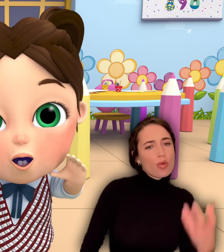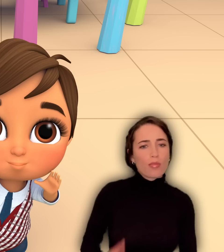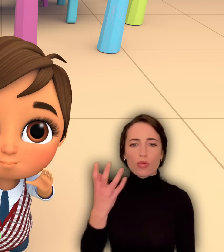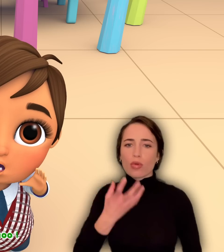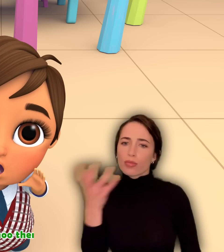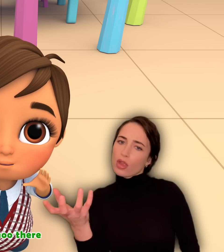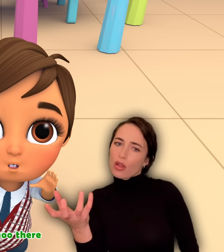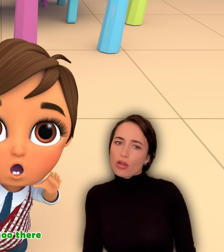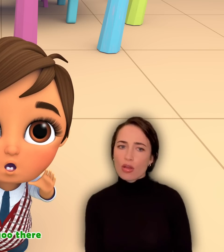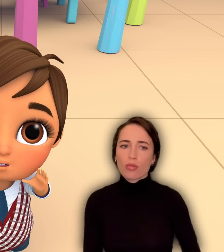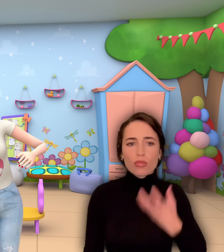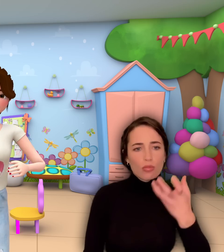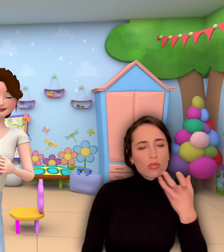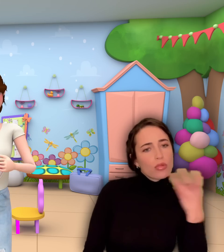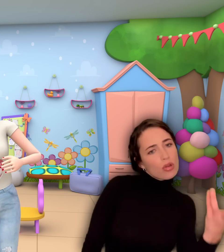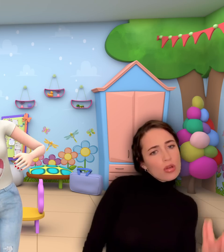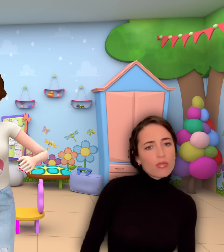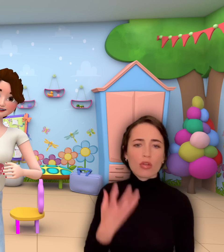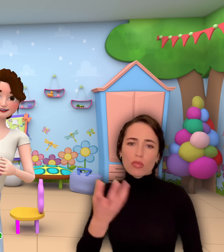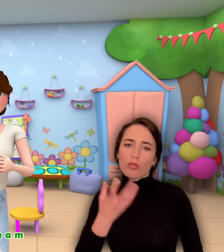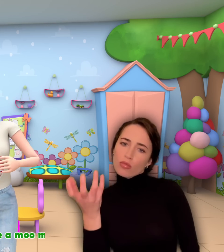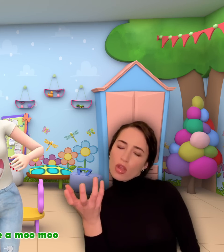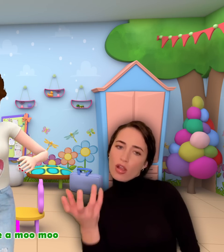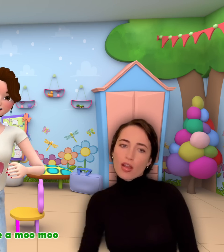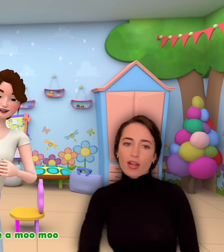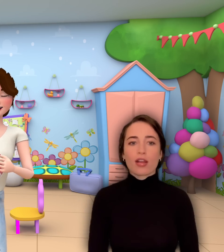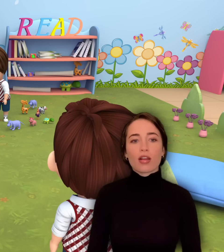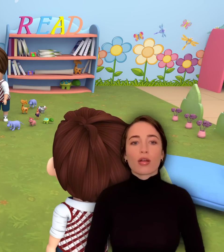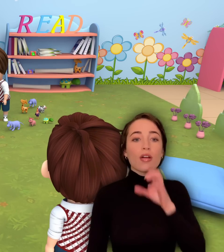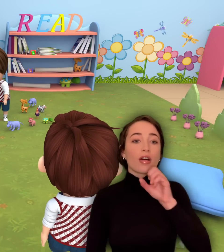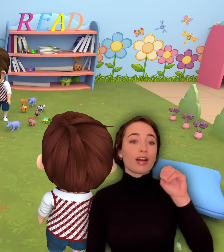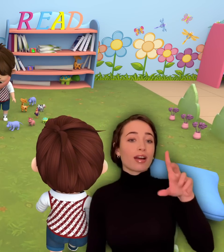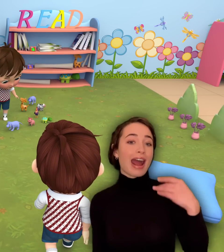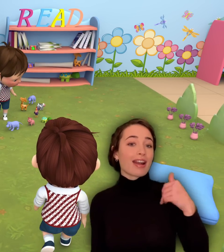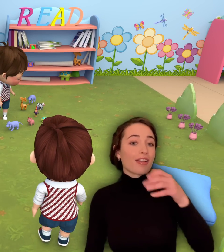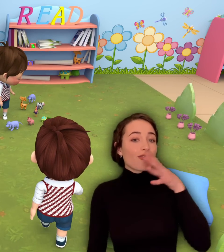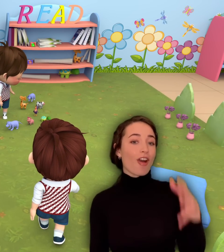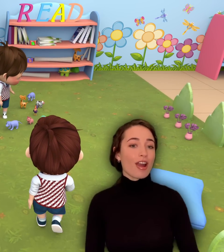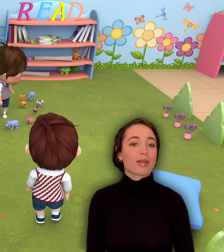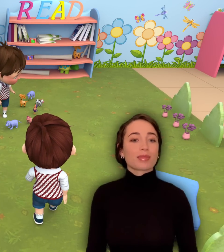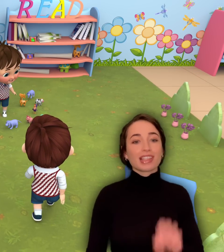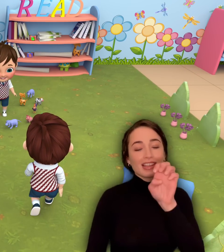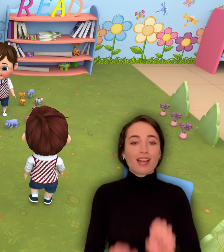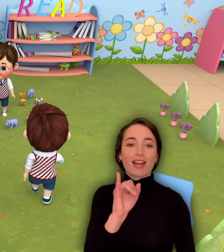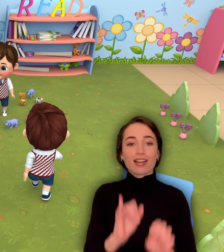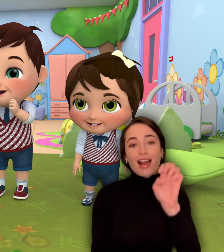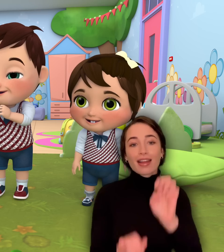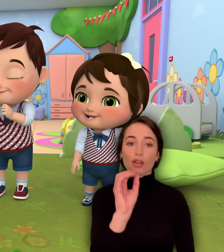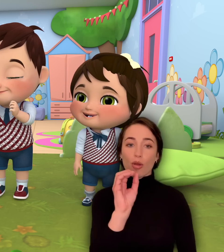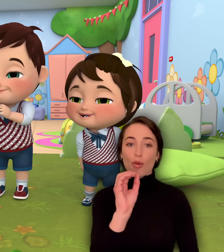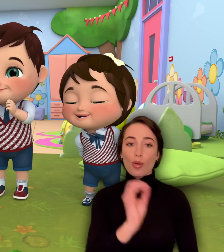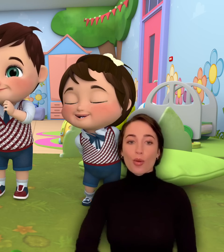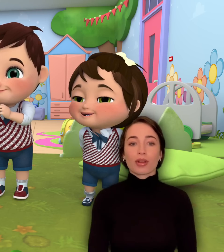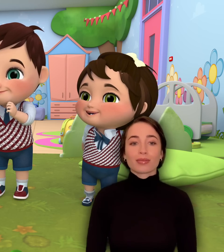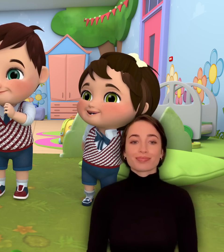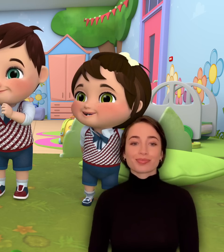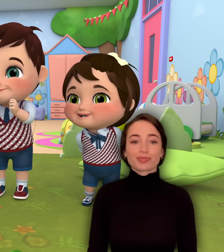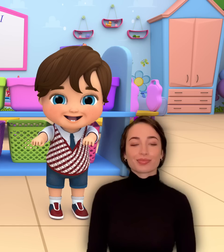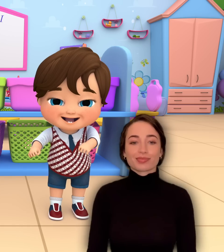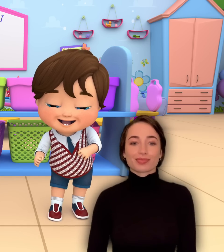moo-moo here and a moo-moo there, here a moo, there a moo, everywhere a moo-moo. Old MacDonald had a farm,